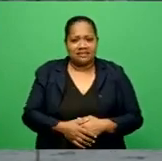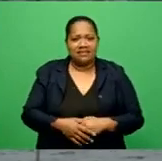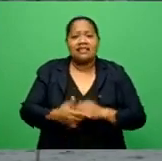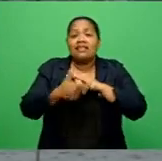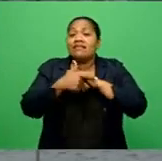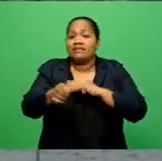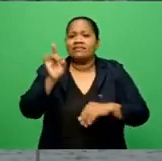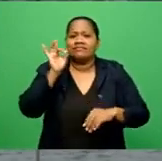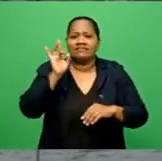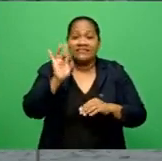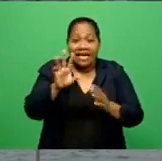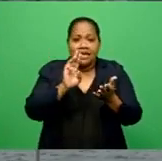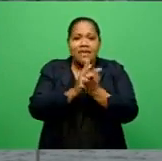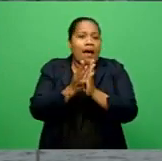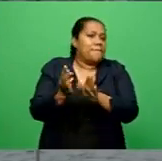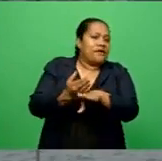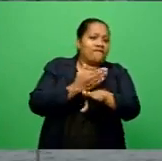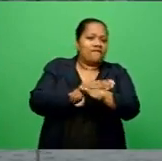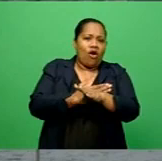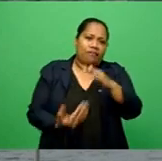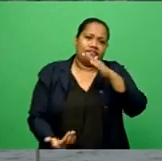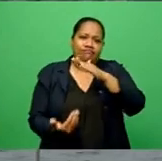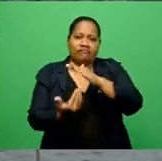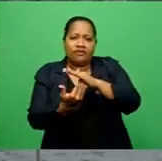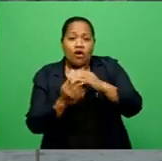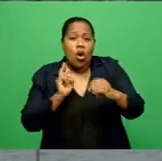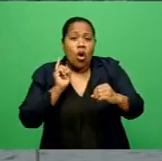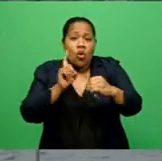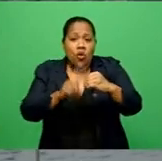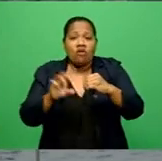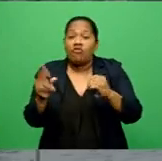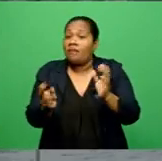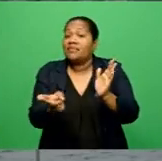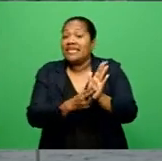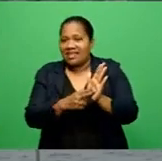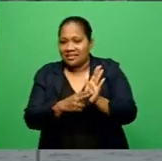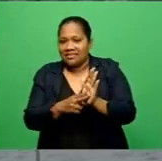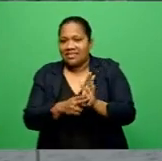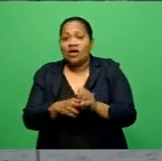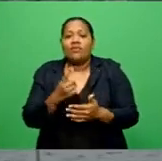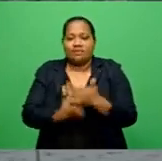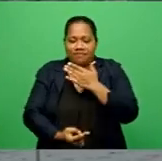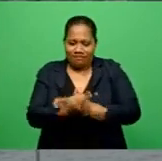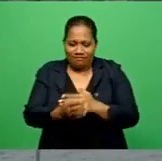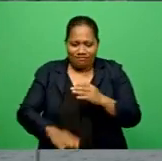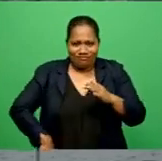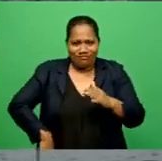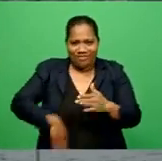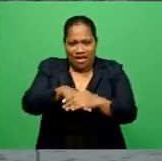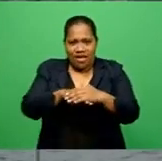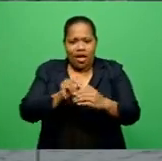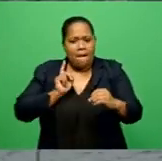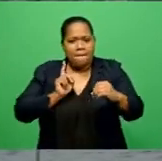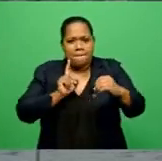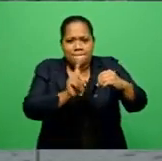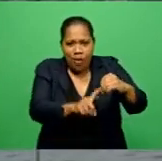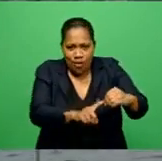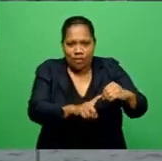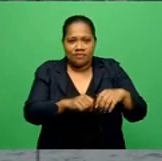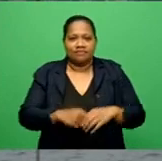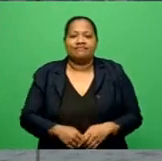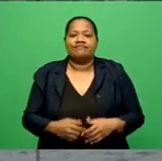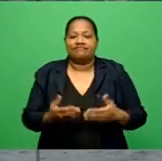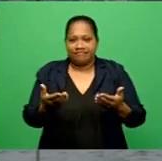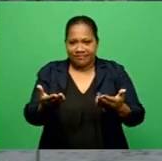10 minutes before the break with a goal from Nicolas Pepe through a penalty kick. The Gunners barely deserved to be